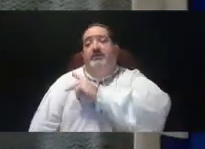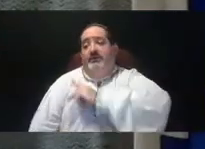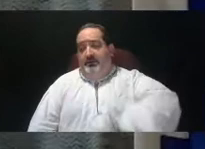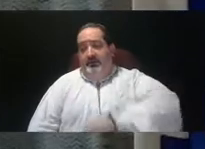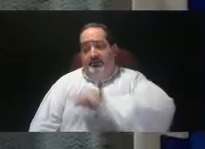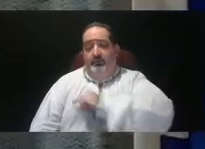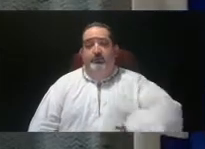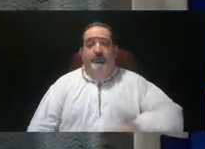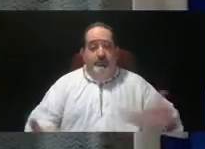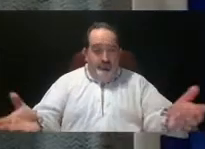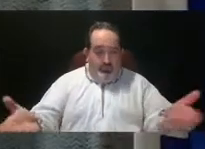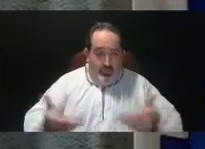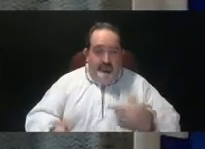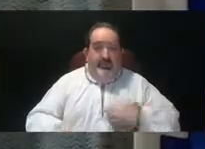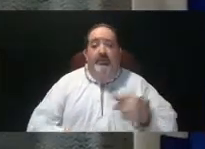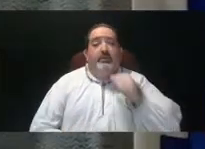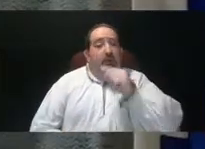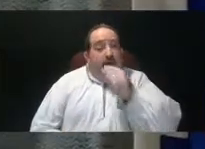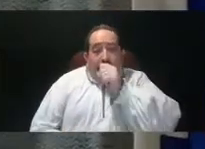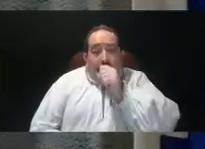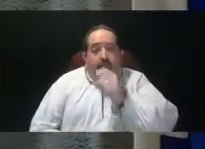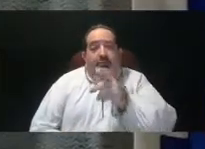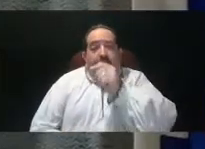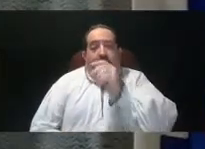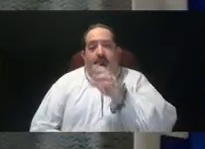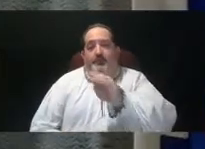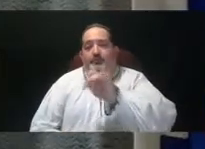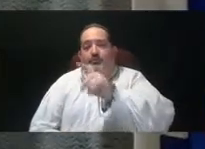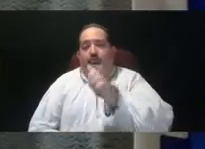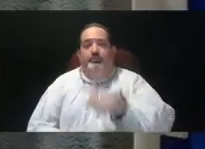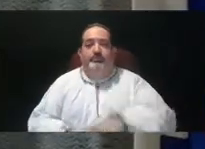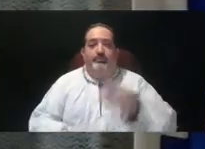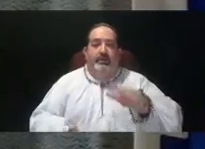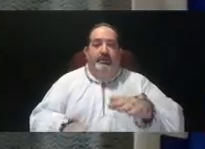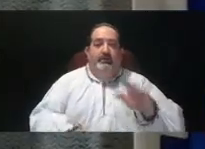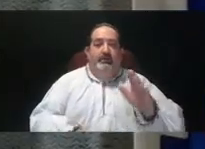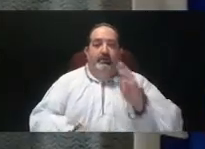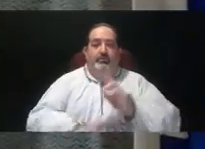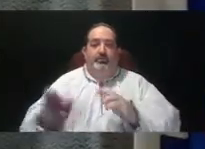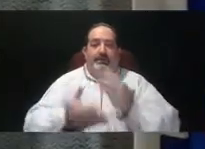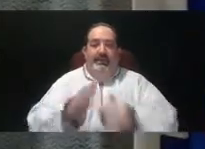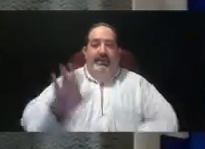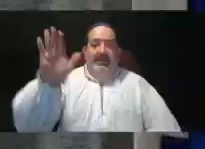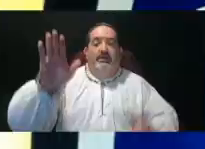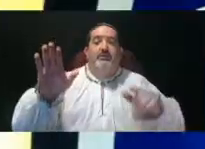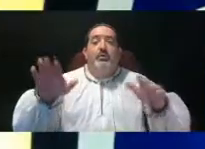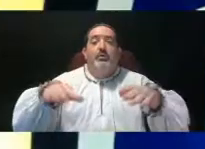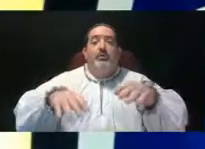raise your right hand or bear your sword or circlet as an implement on which to swear fealty.